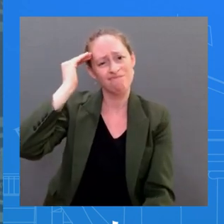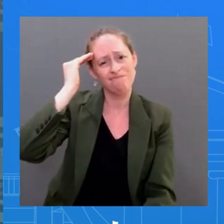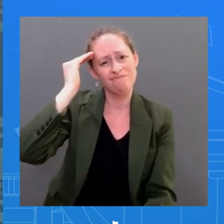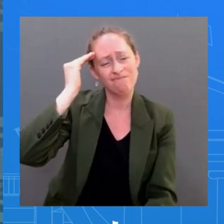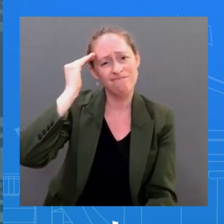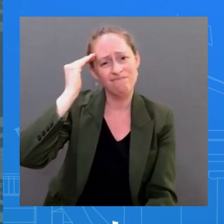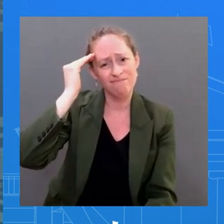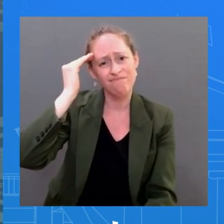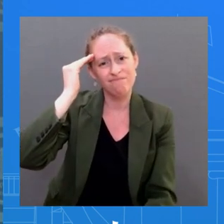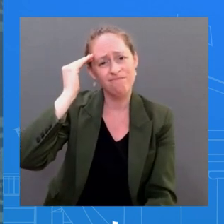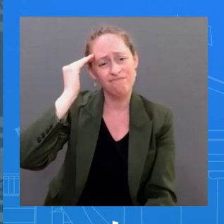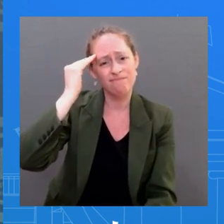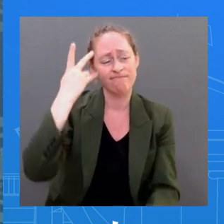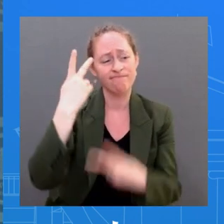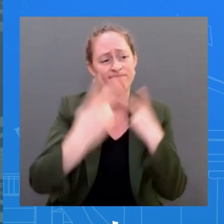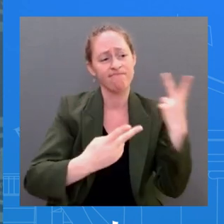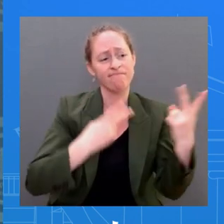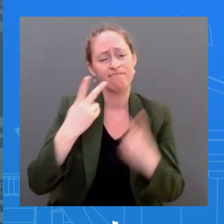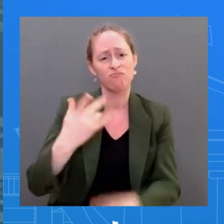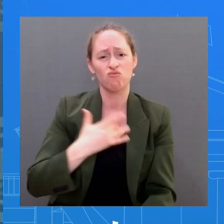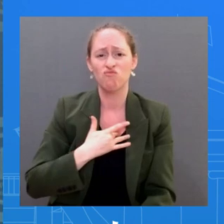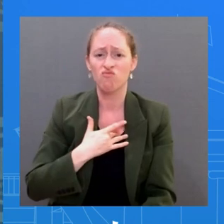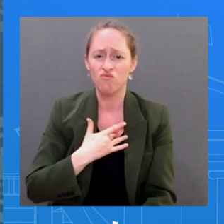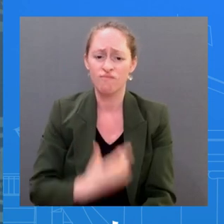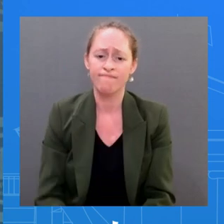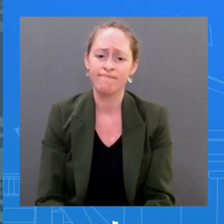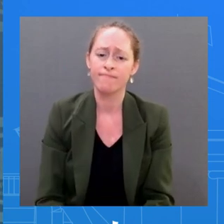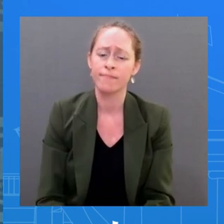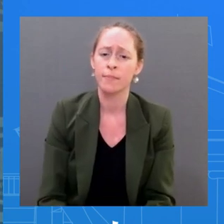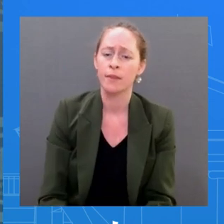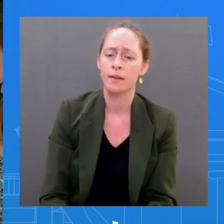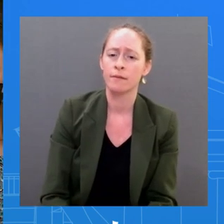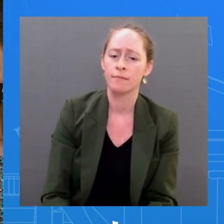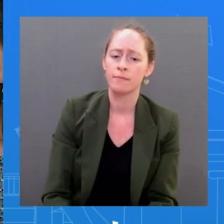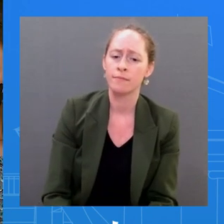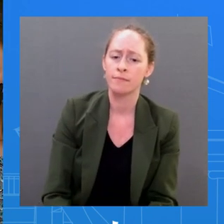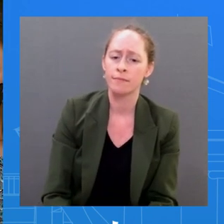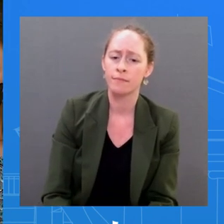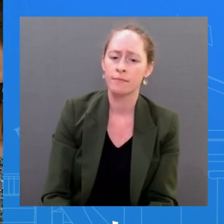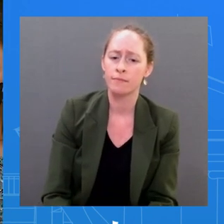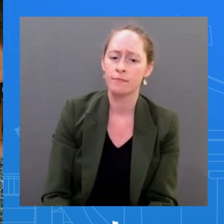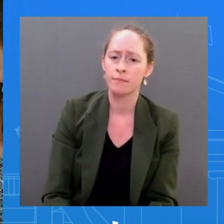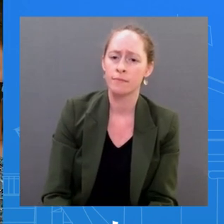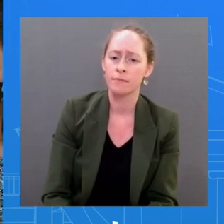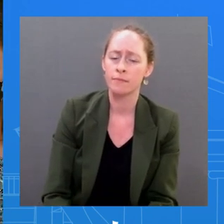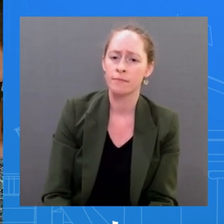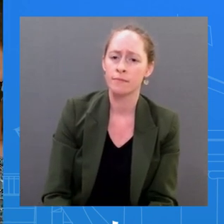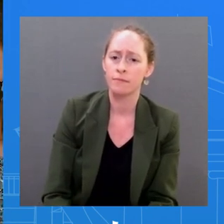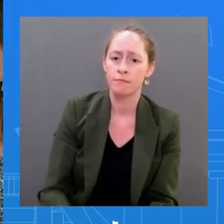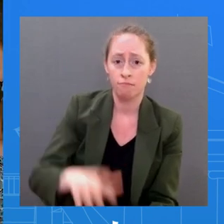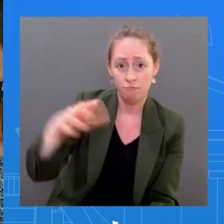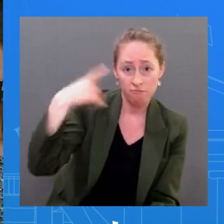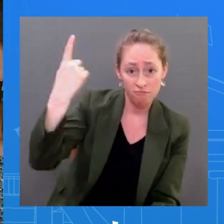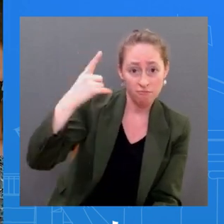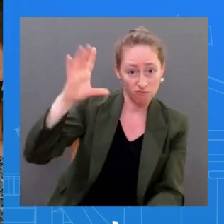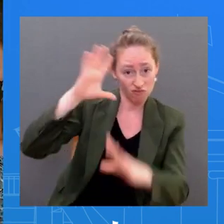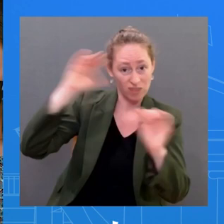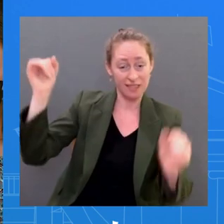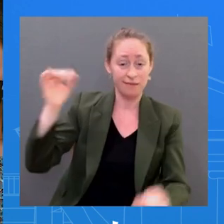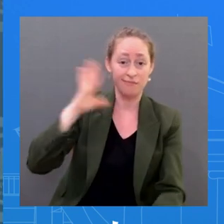aspect. Thanks, Karine. Is the president willing to accept whatever agreement lawmakers come to, should they come to an agreement when it comes to